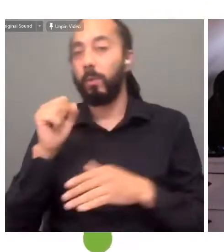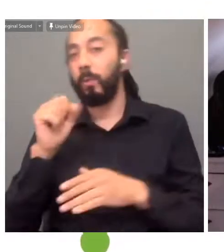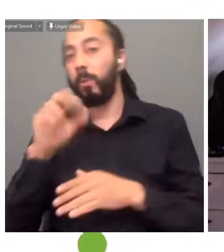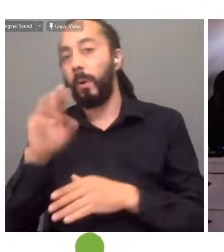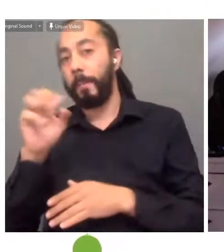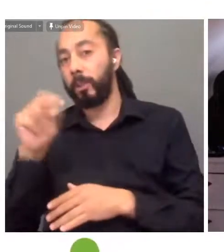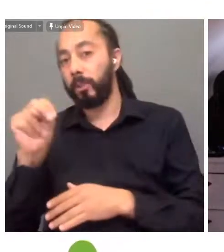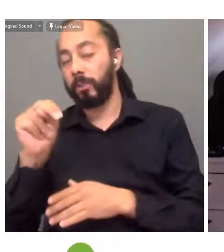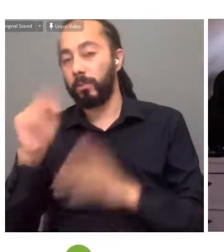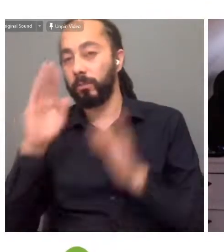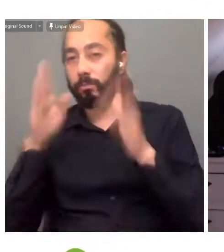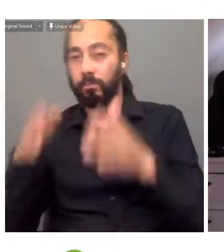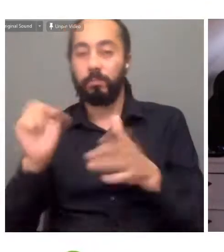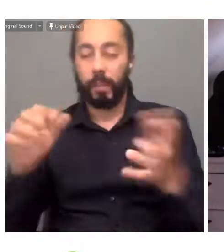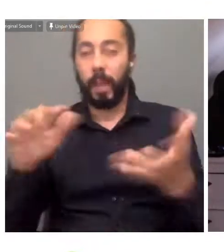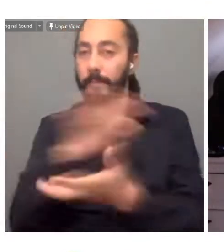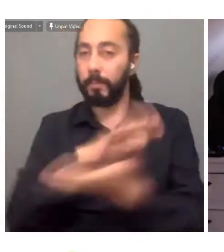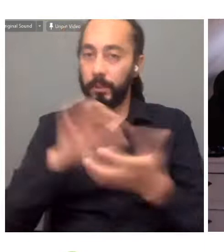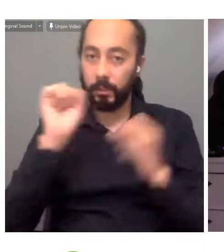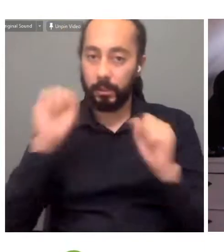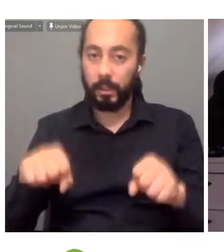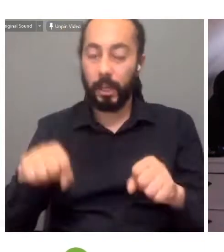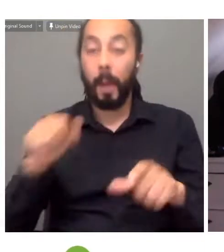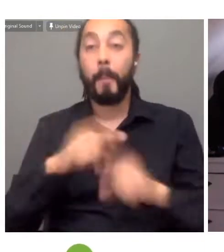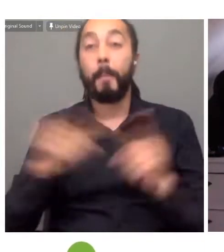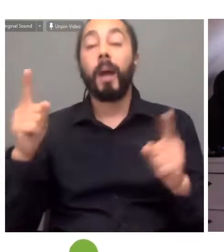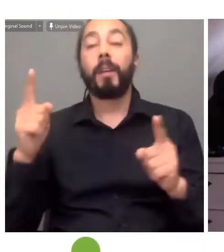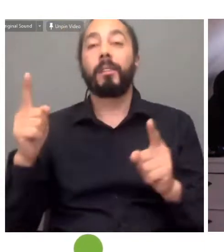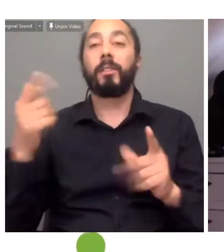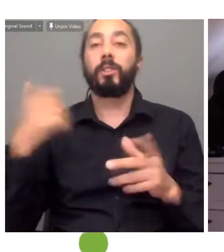both applicants and off of arts councils?